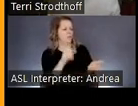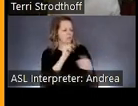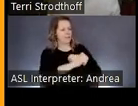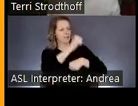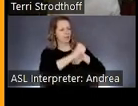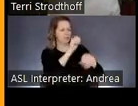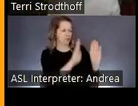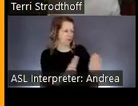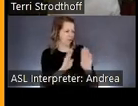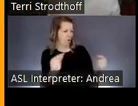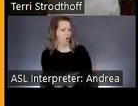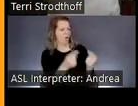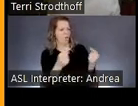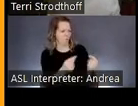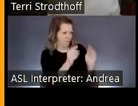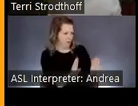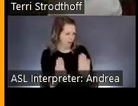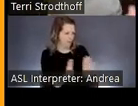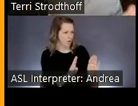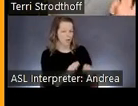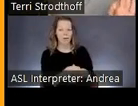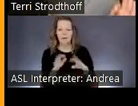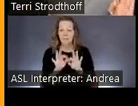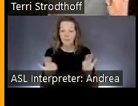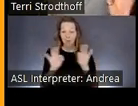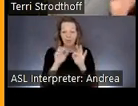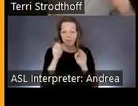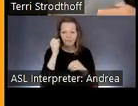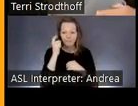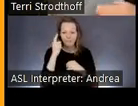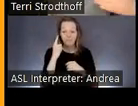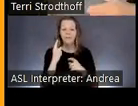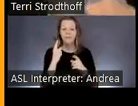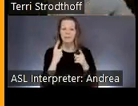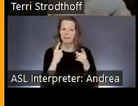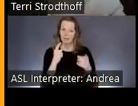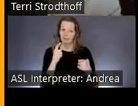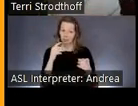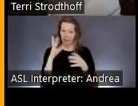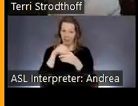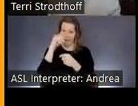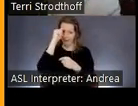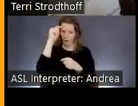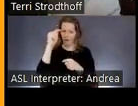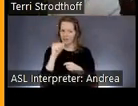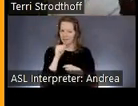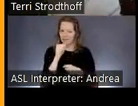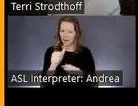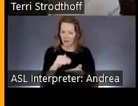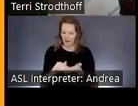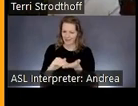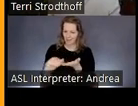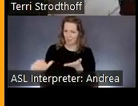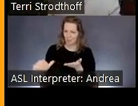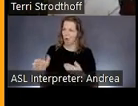behavior, this harmful, hurtful behavior. It's important to understand in the theory is that it's not an excuse. Not saying